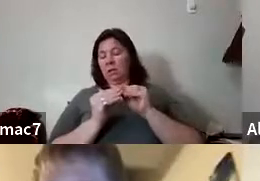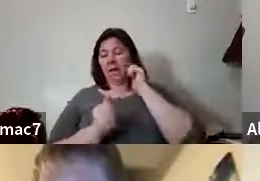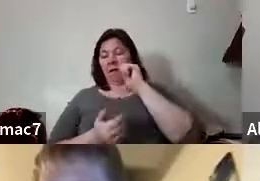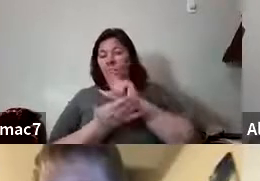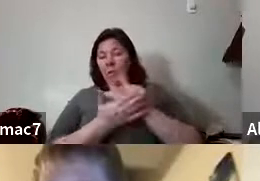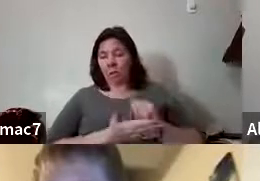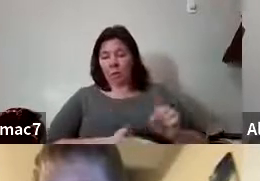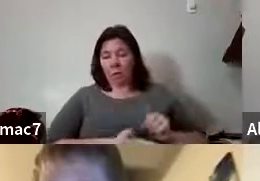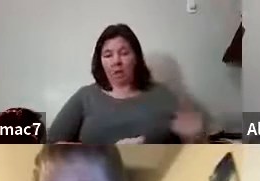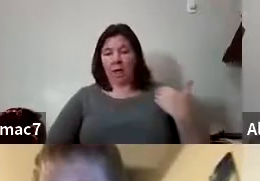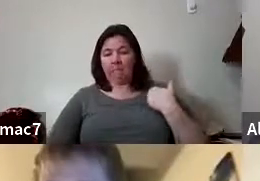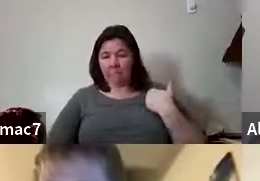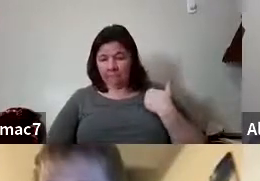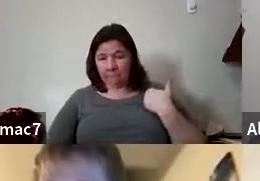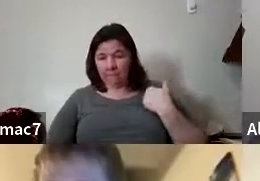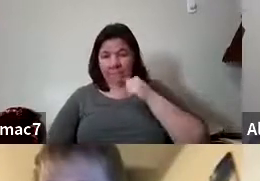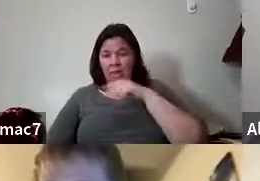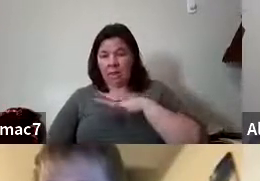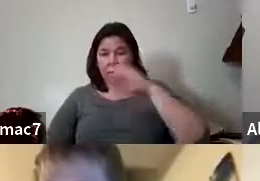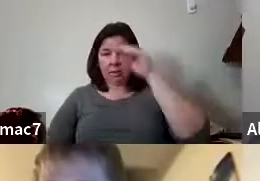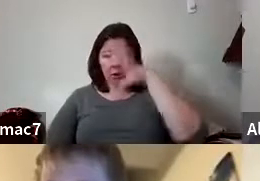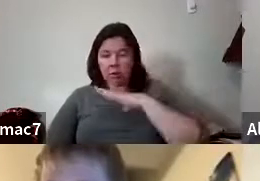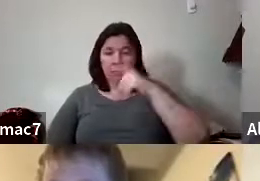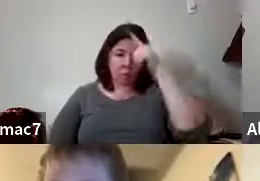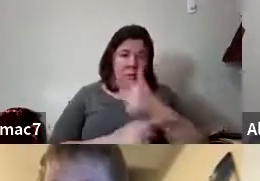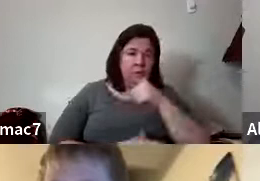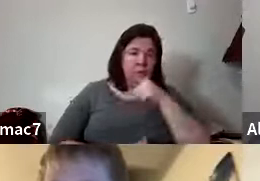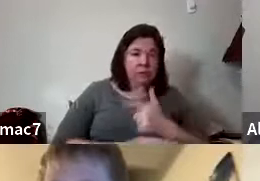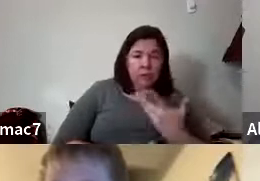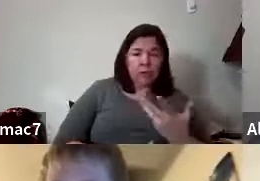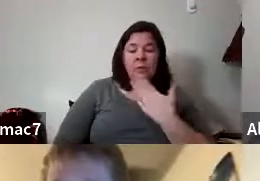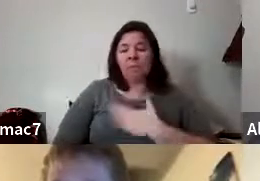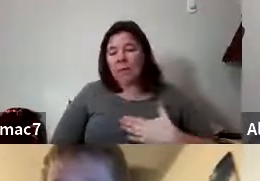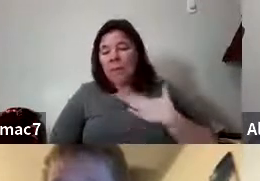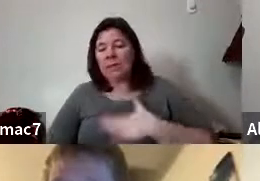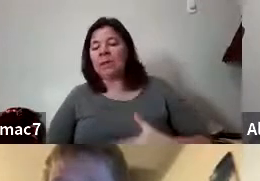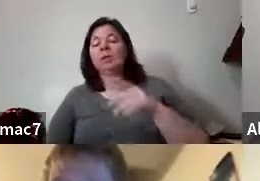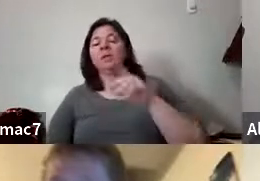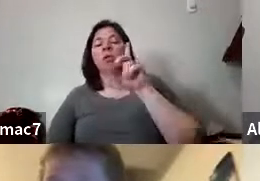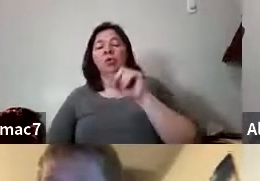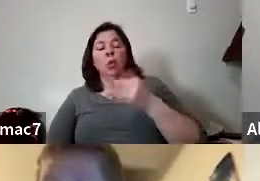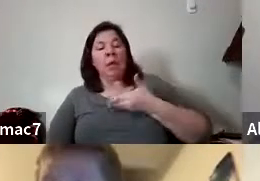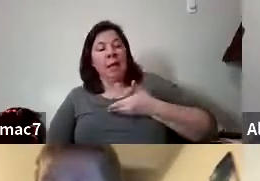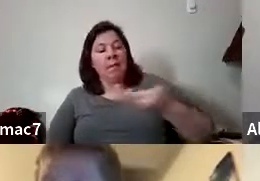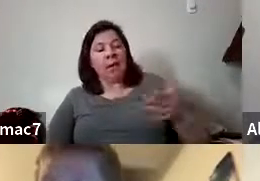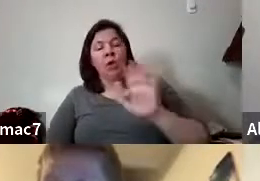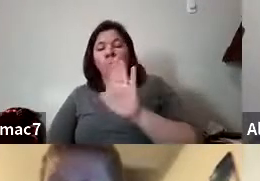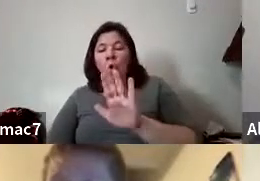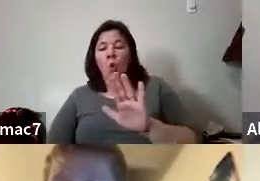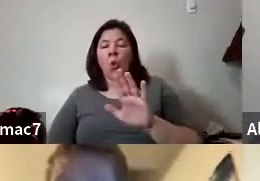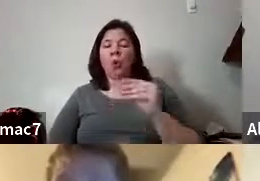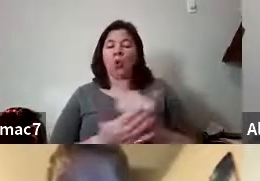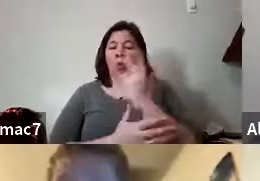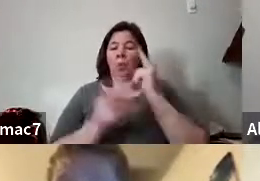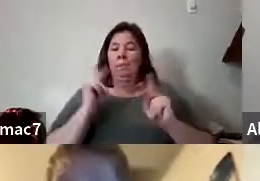every week. Ladies and gentlemen, brothers and sisters, please do invite your prospects and your team